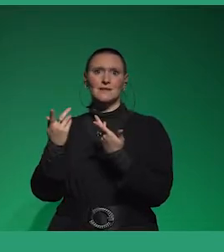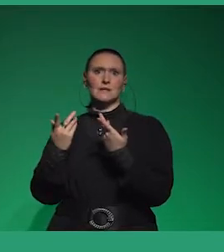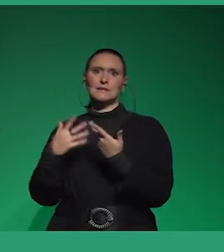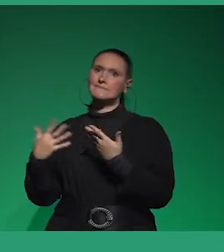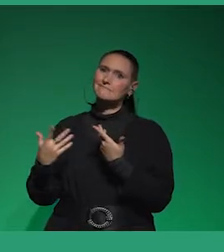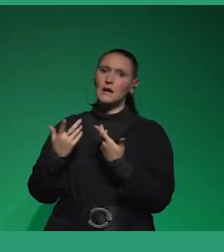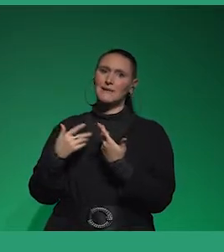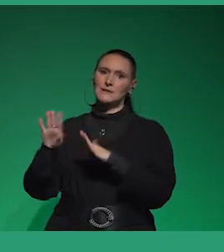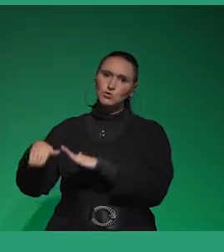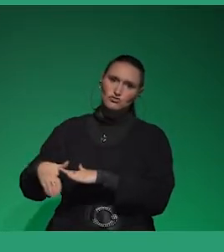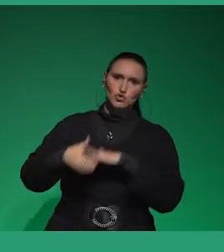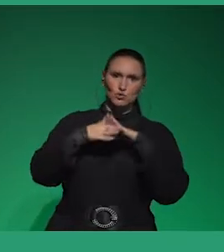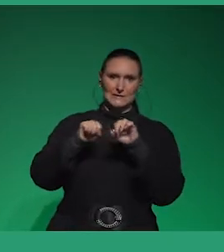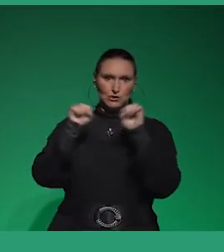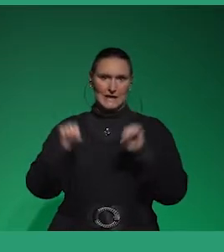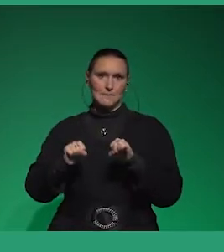for our research.